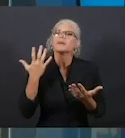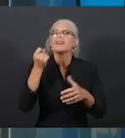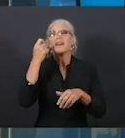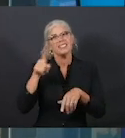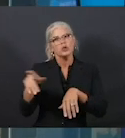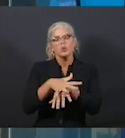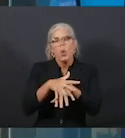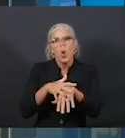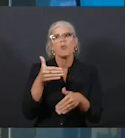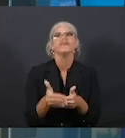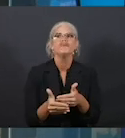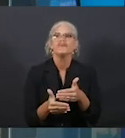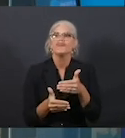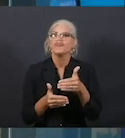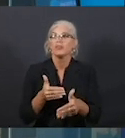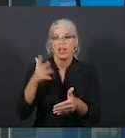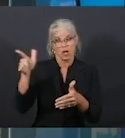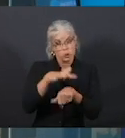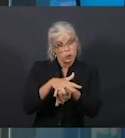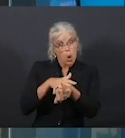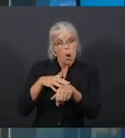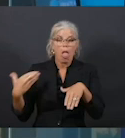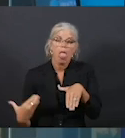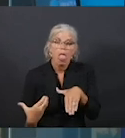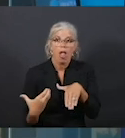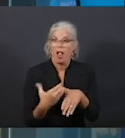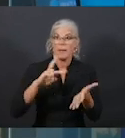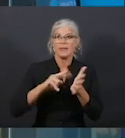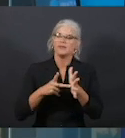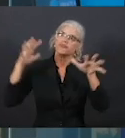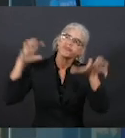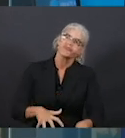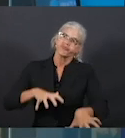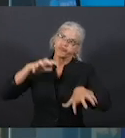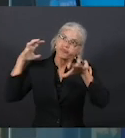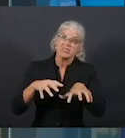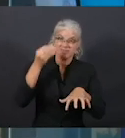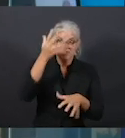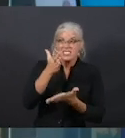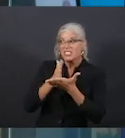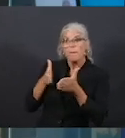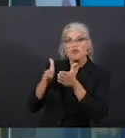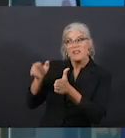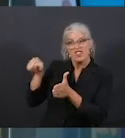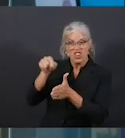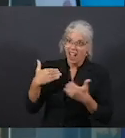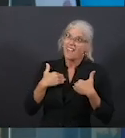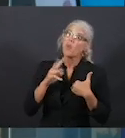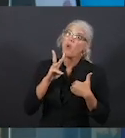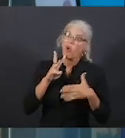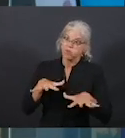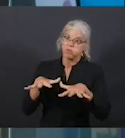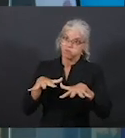lot of water. You already have some of the rivers and the tributaries that are already high. You're going to end up with